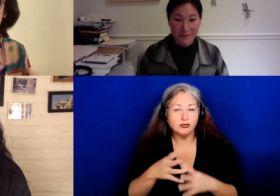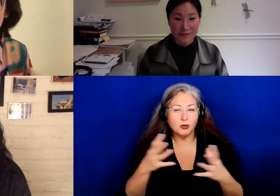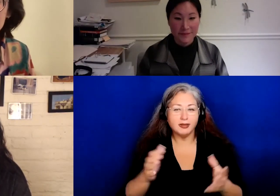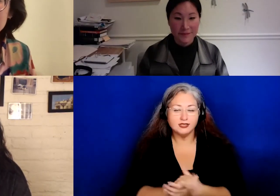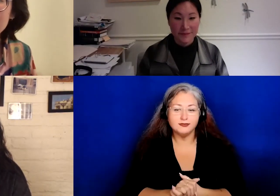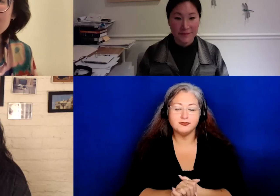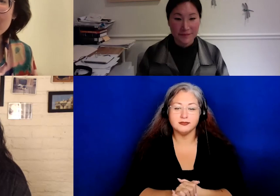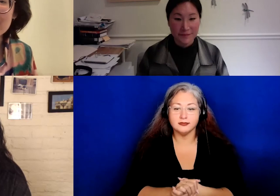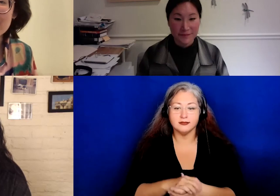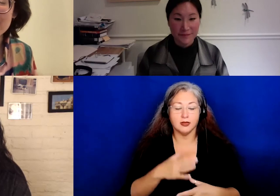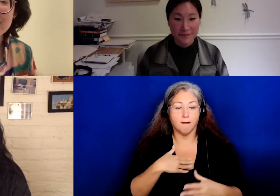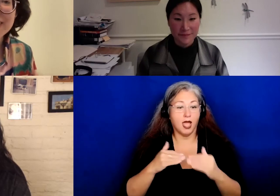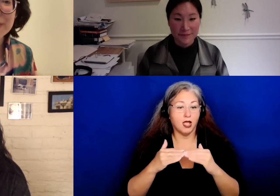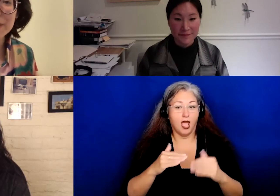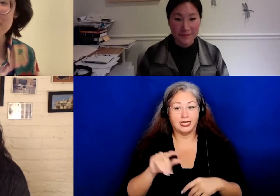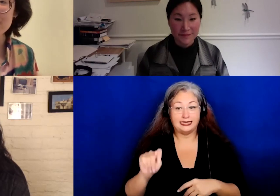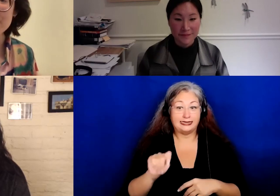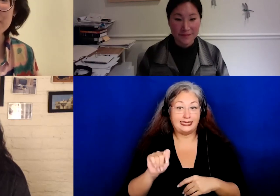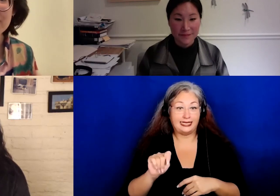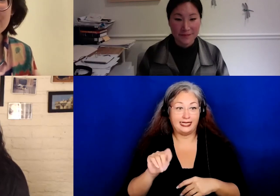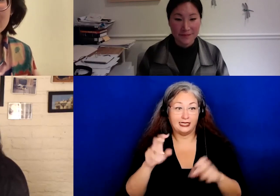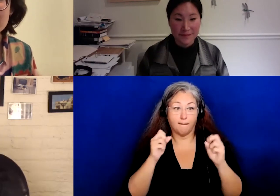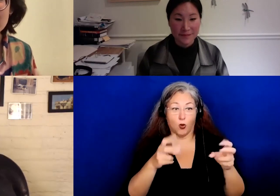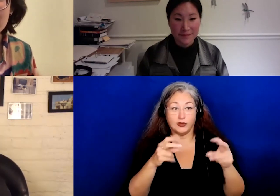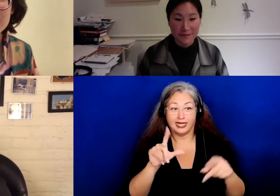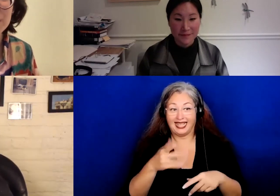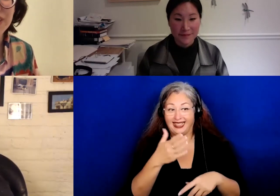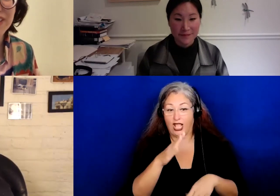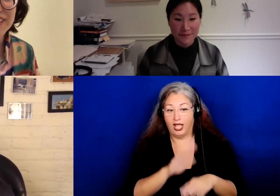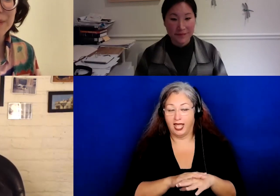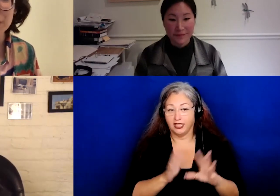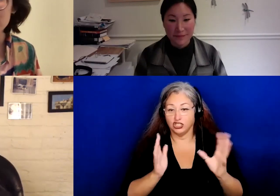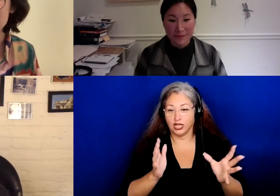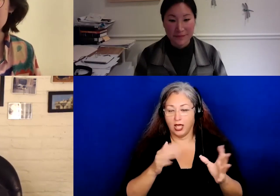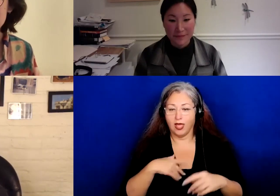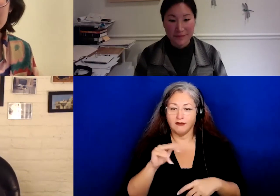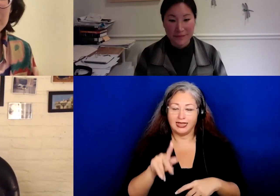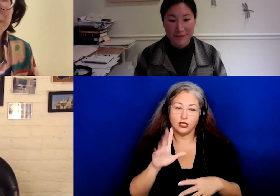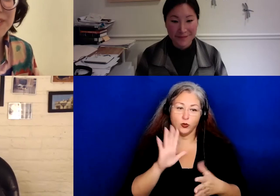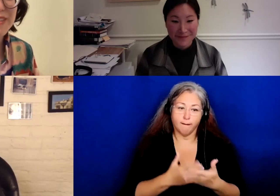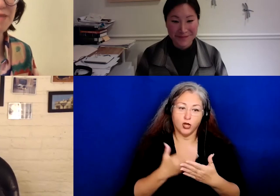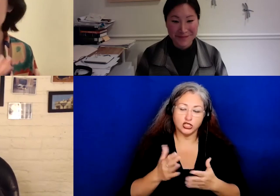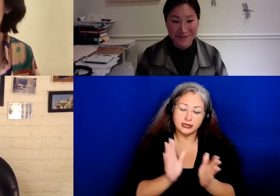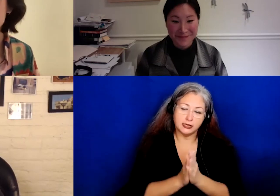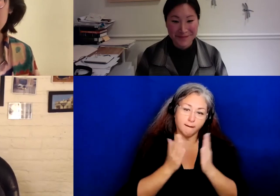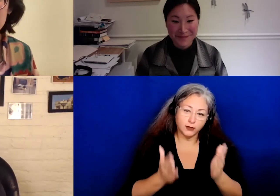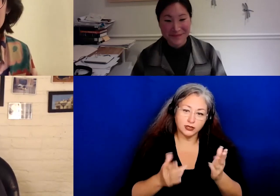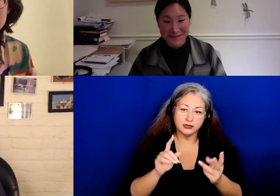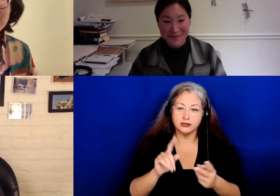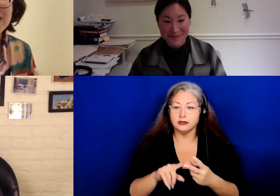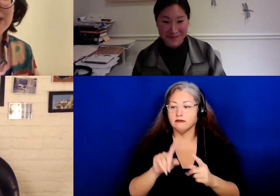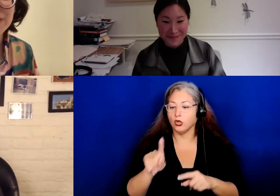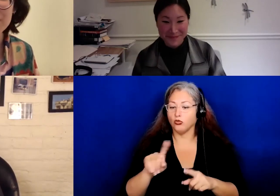much. My colleague T is posting some links in the chat with links to purchase books, check